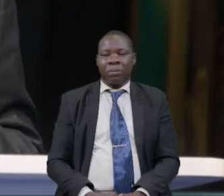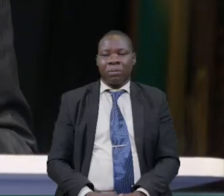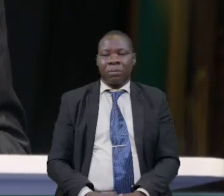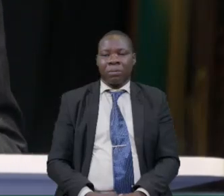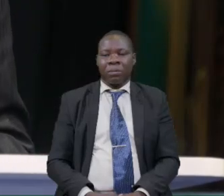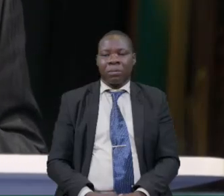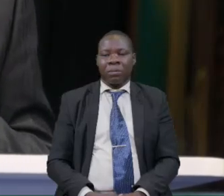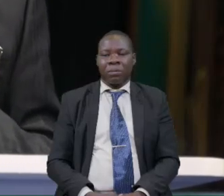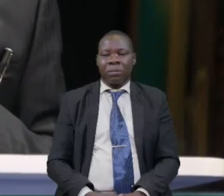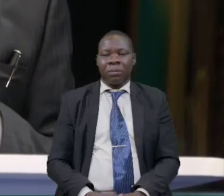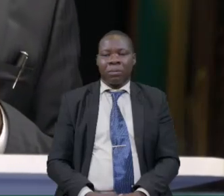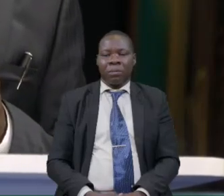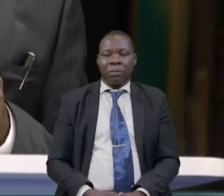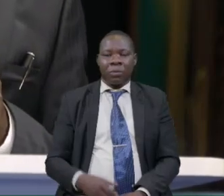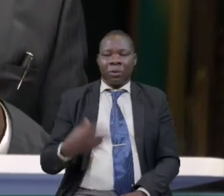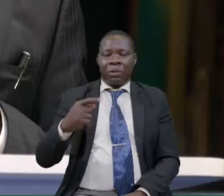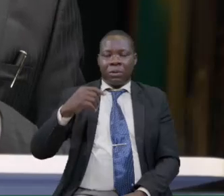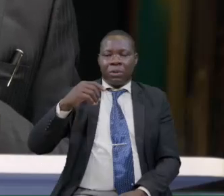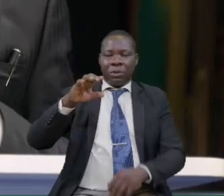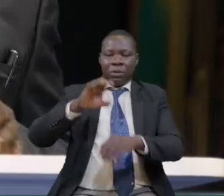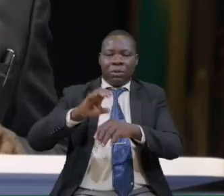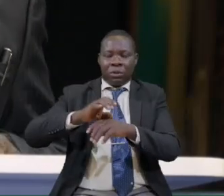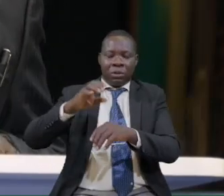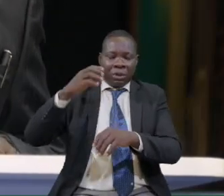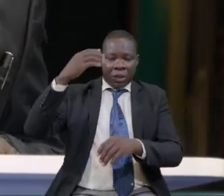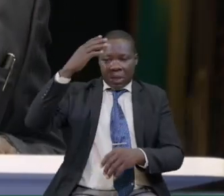The church headquarters is at